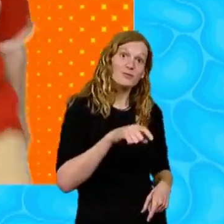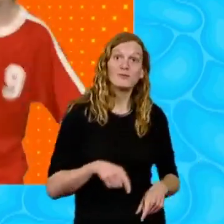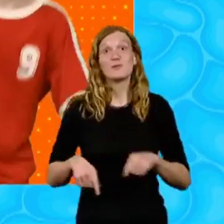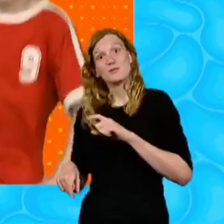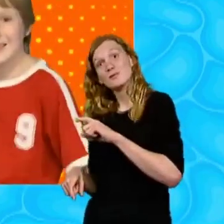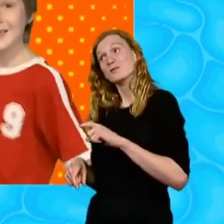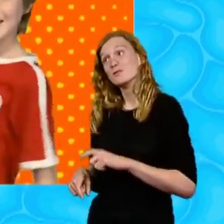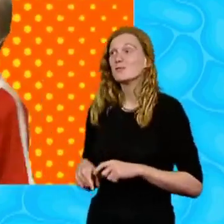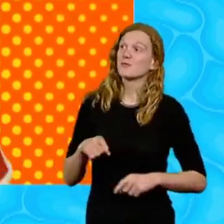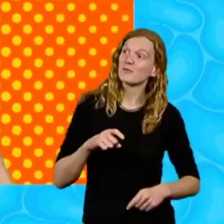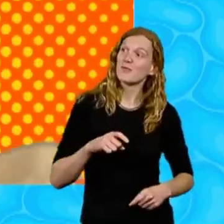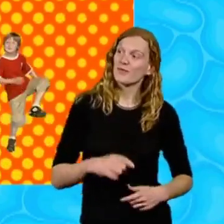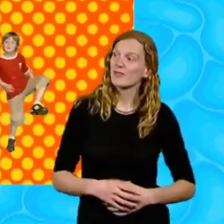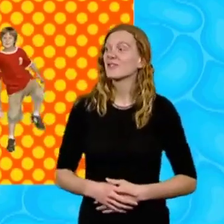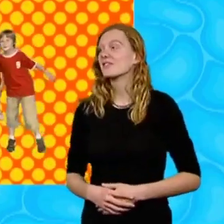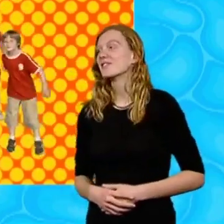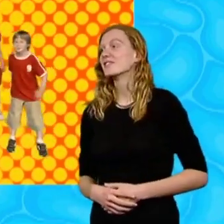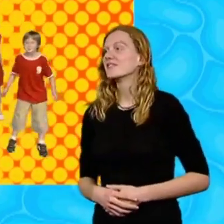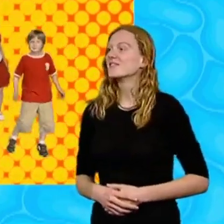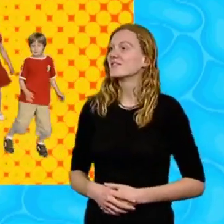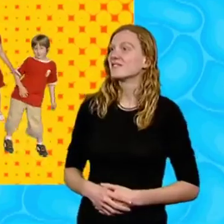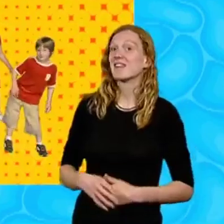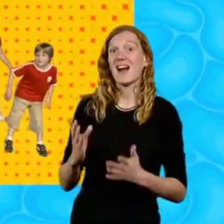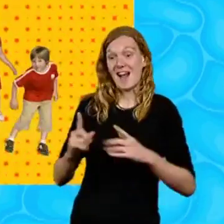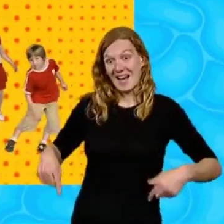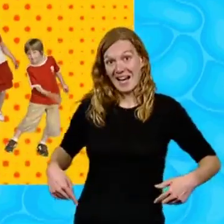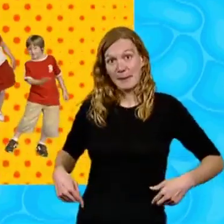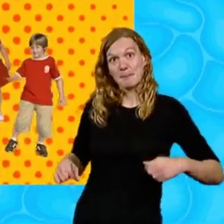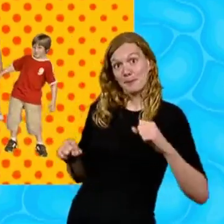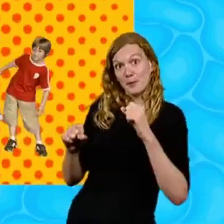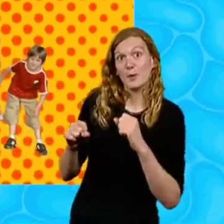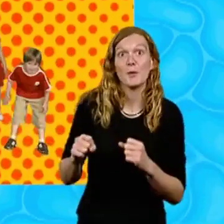it. Yes. Oh, it's moving again. It's in my hips again.